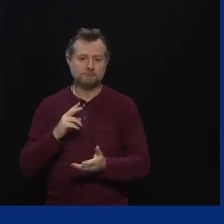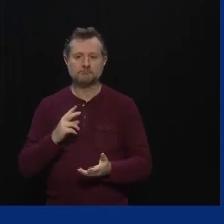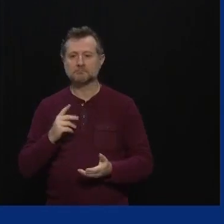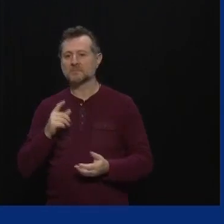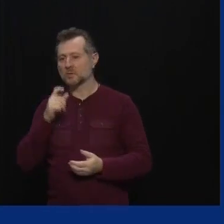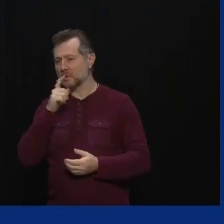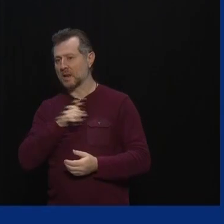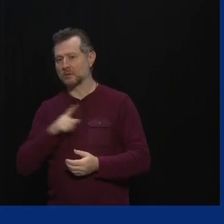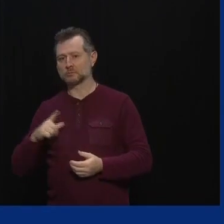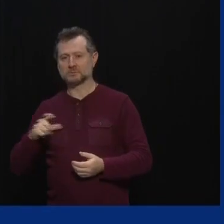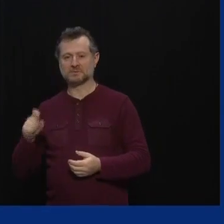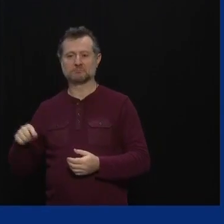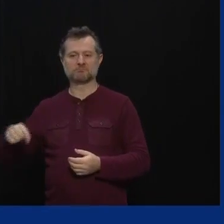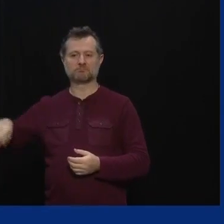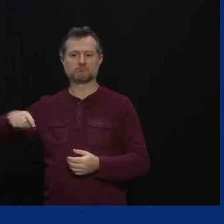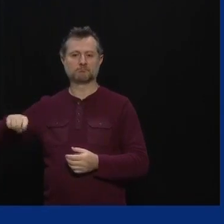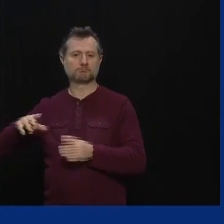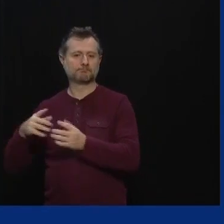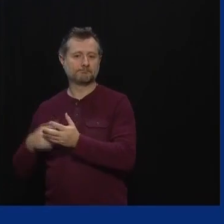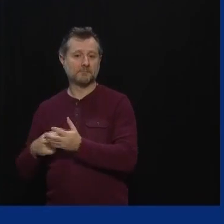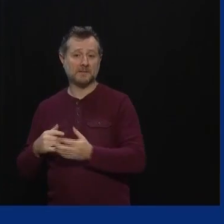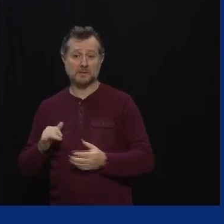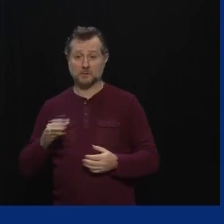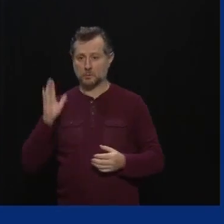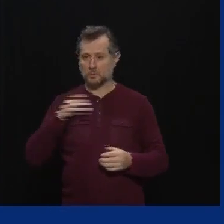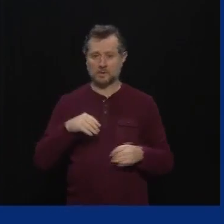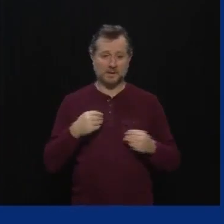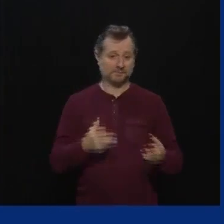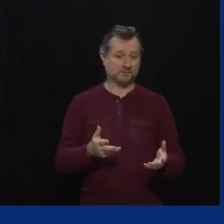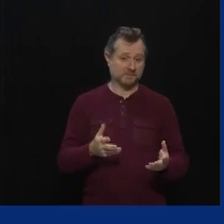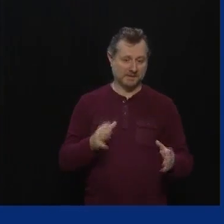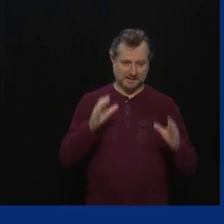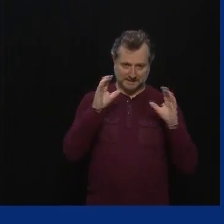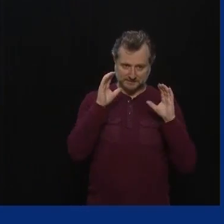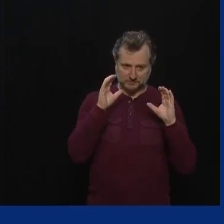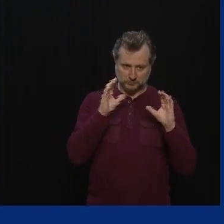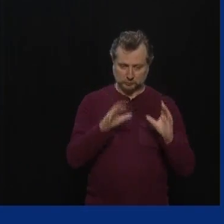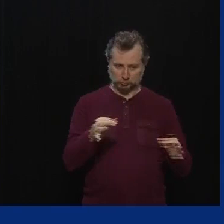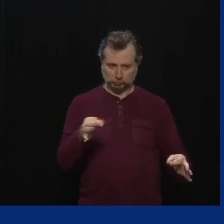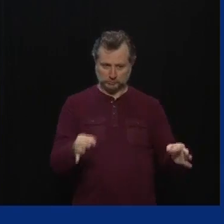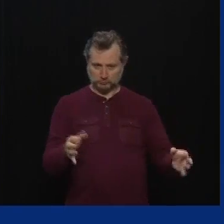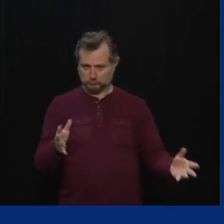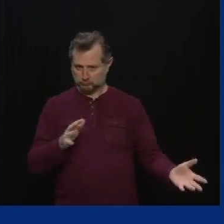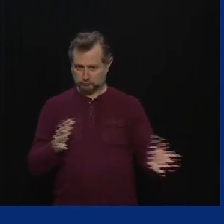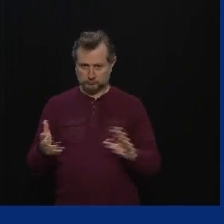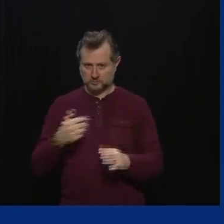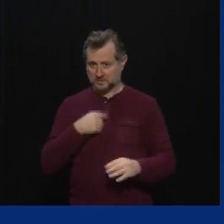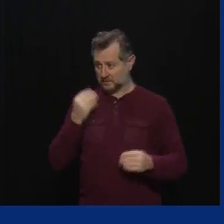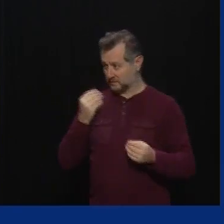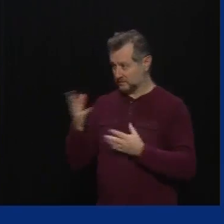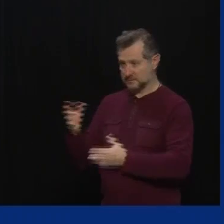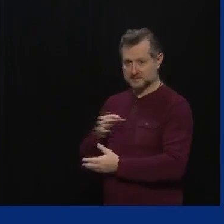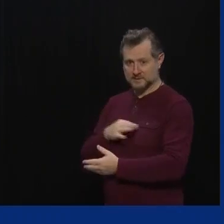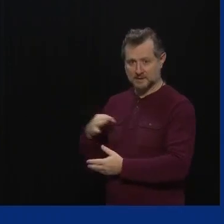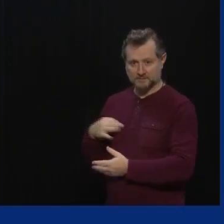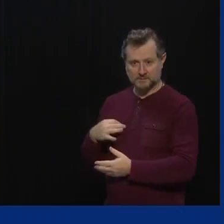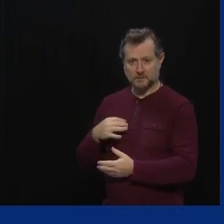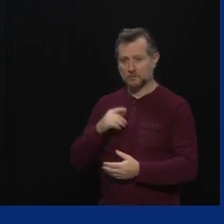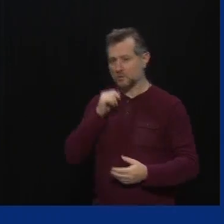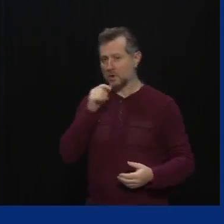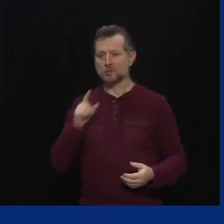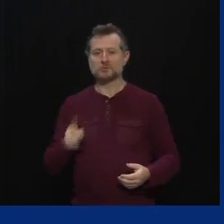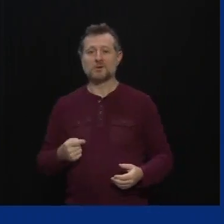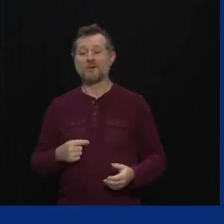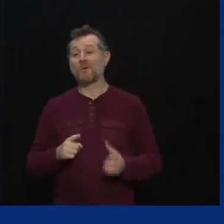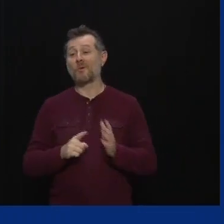them a hearing, but also I've already directed my staff, this is not a one-off. I hold myself accountable. This is not just it